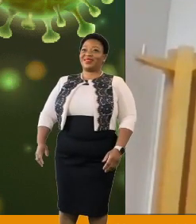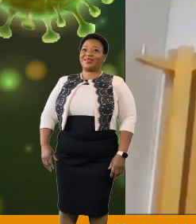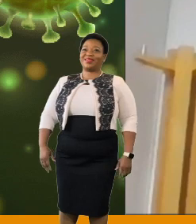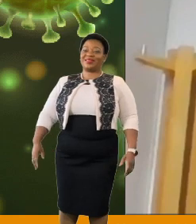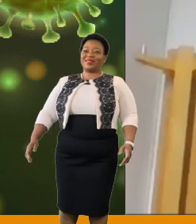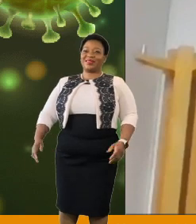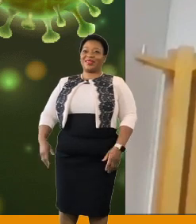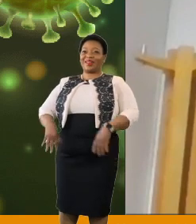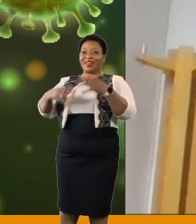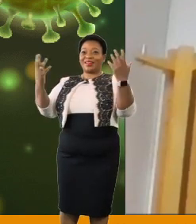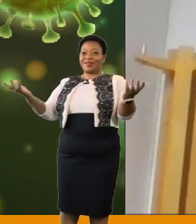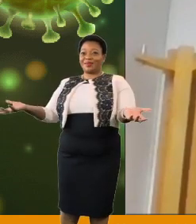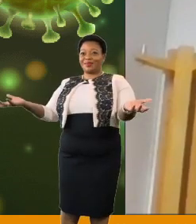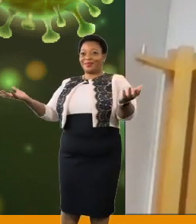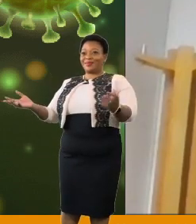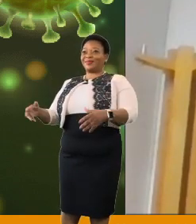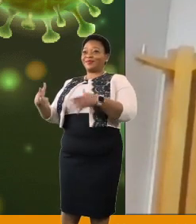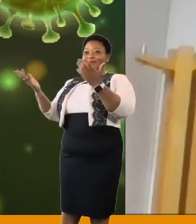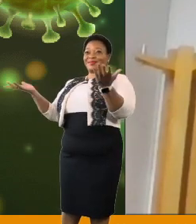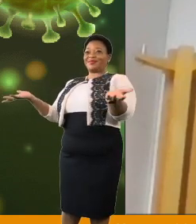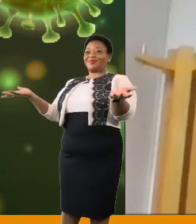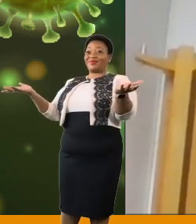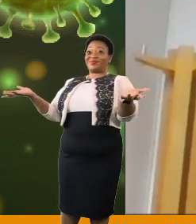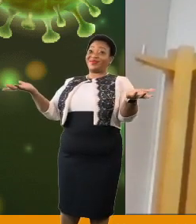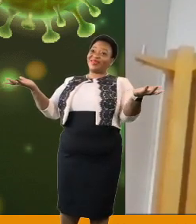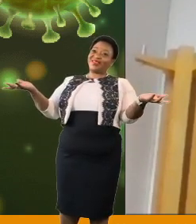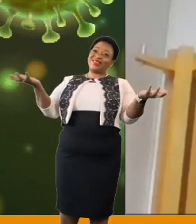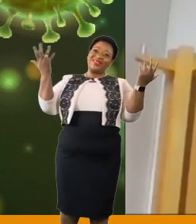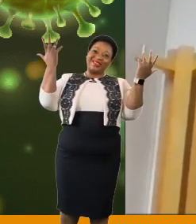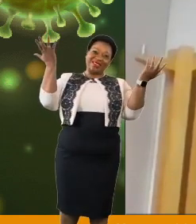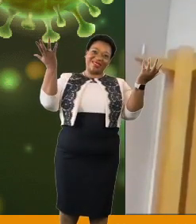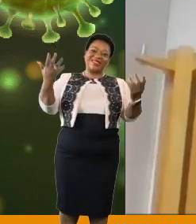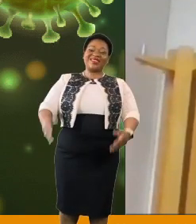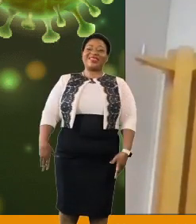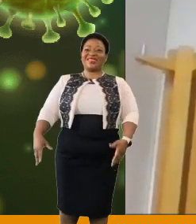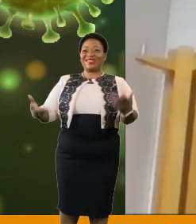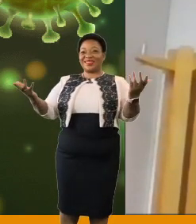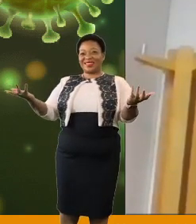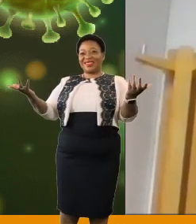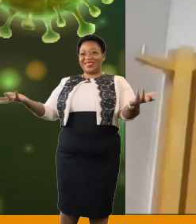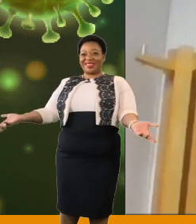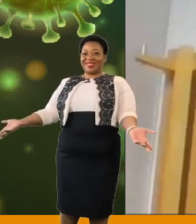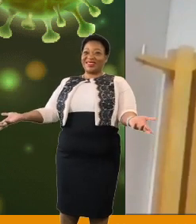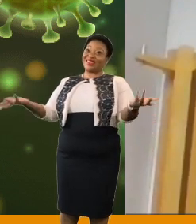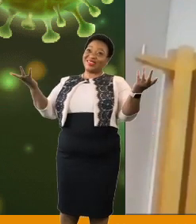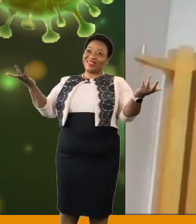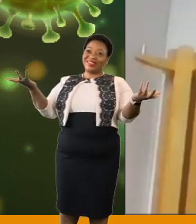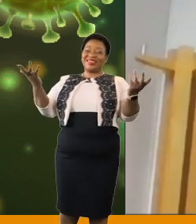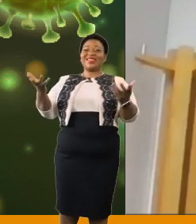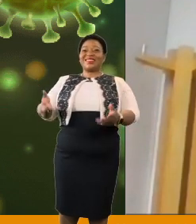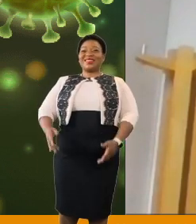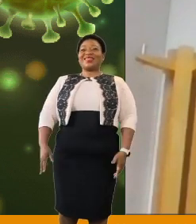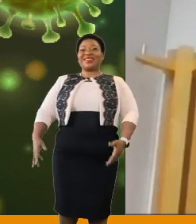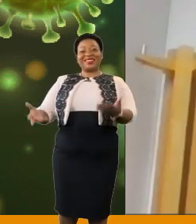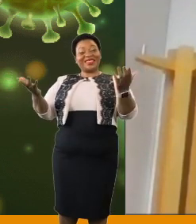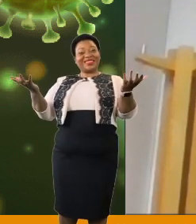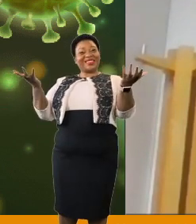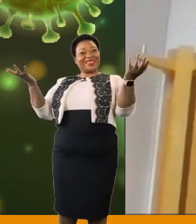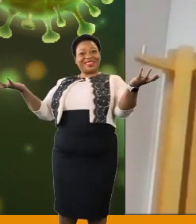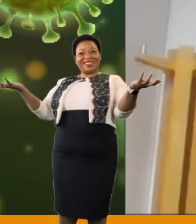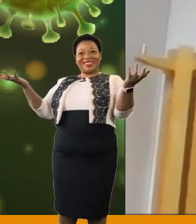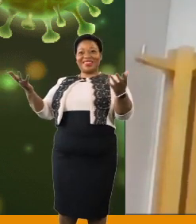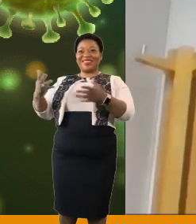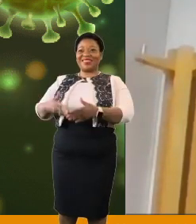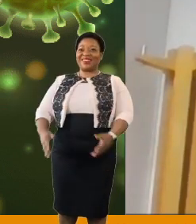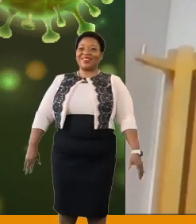1st of June, as an example, there will be a first phase of a flood of businesses that are coming through